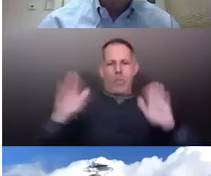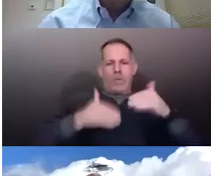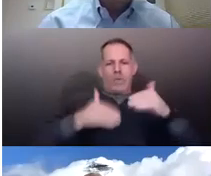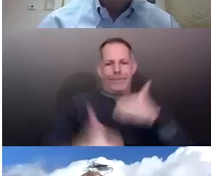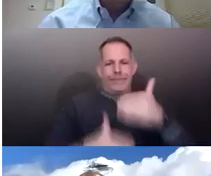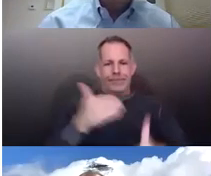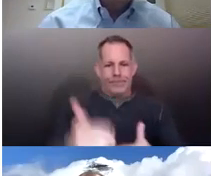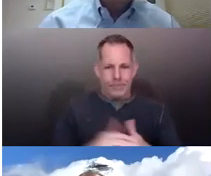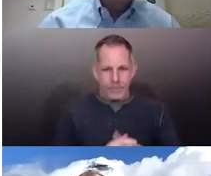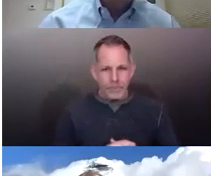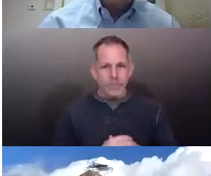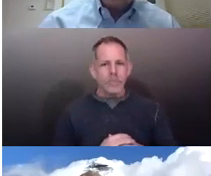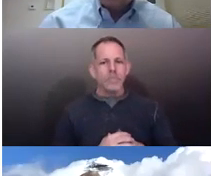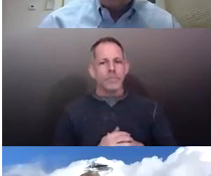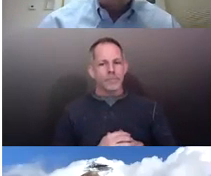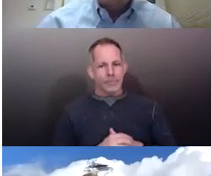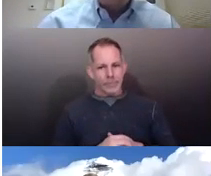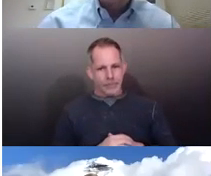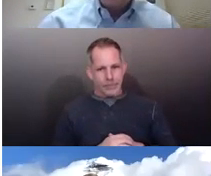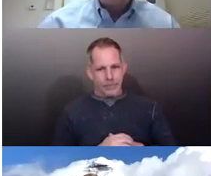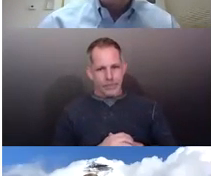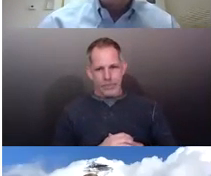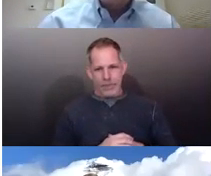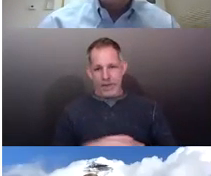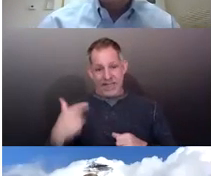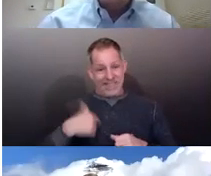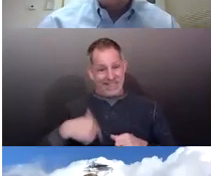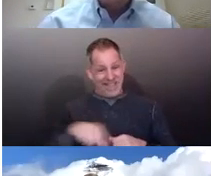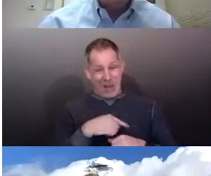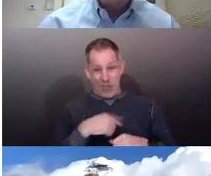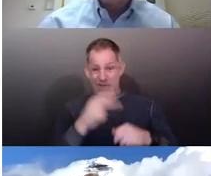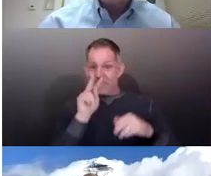that if it's going to be implemented, it's going to be a